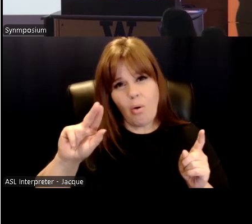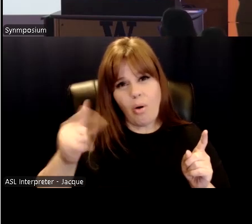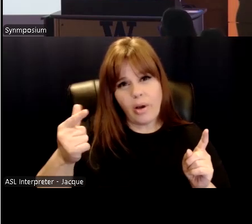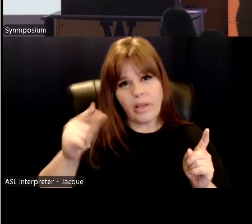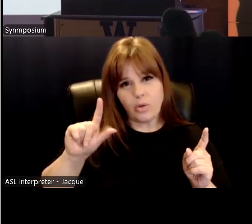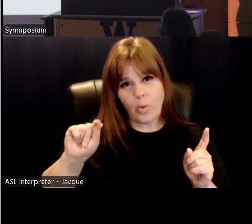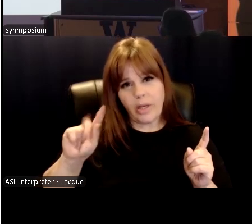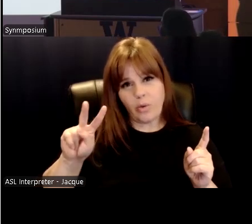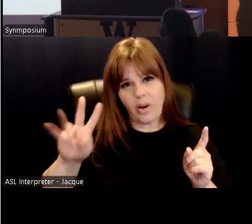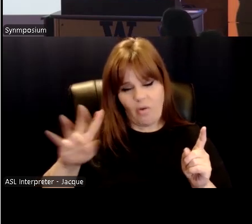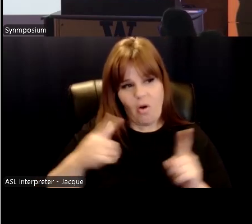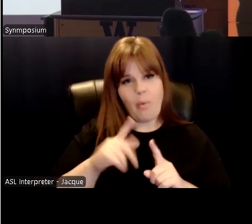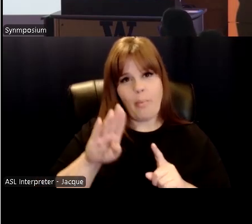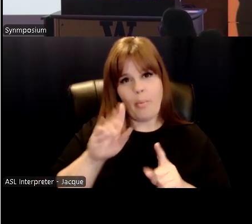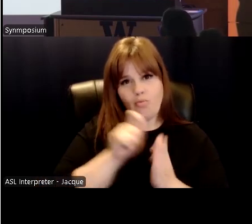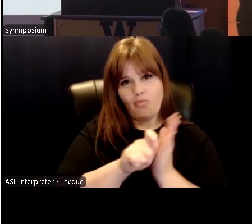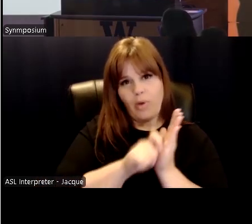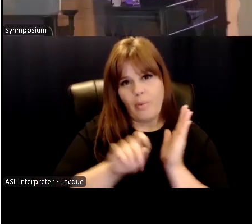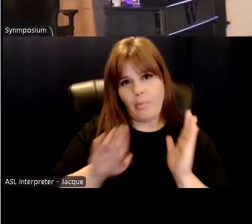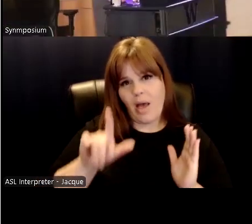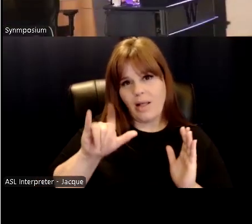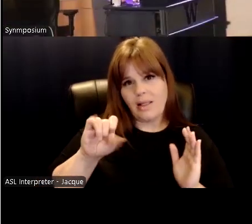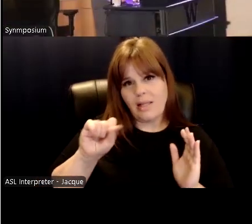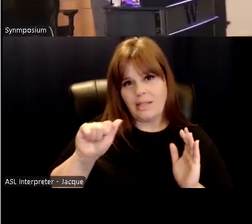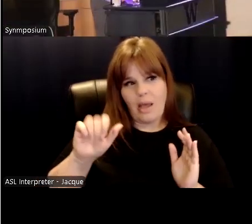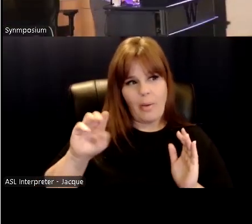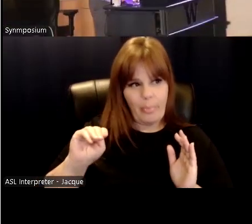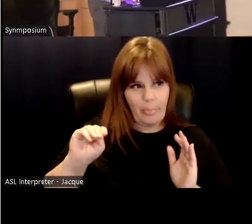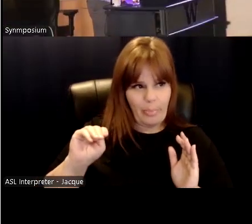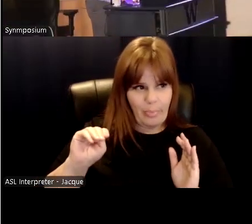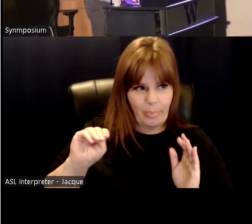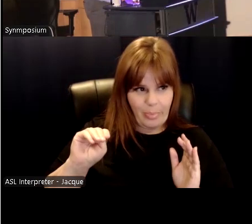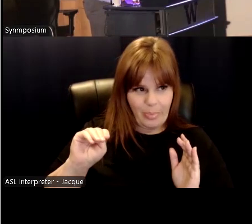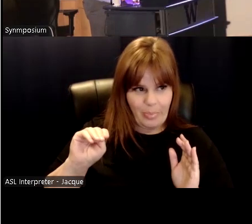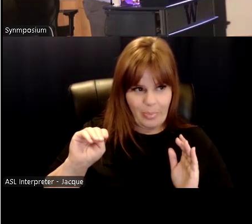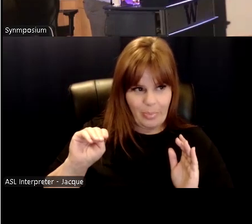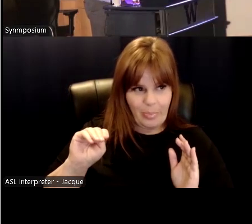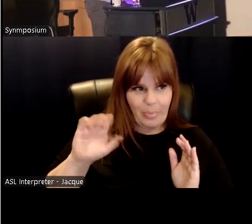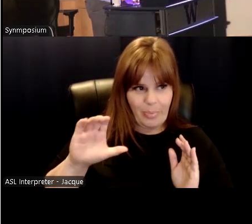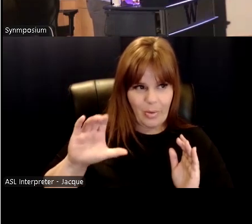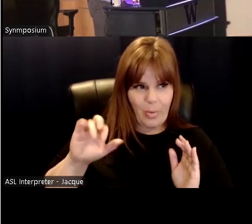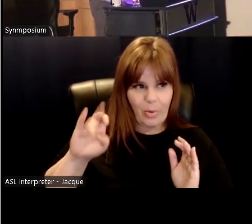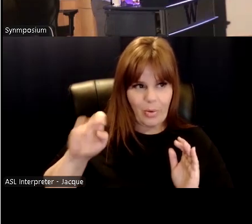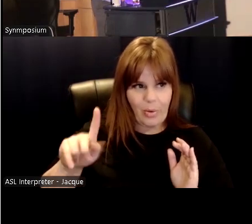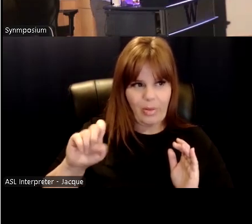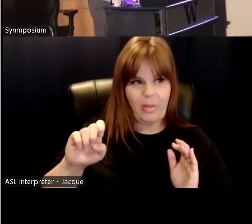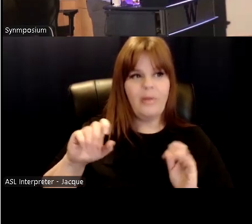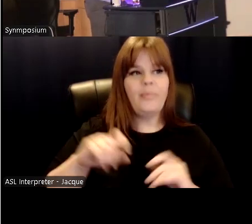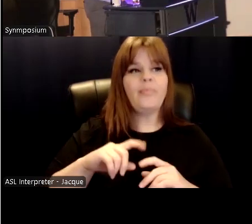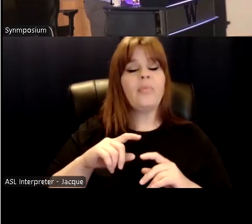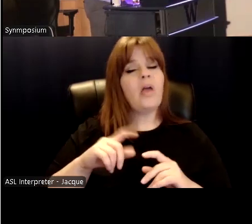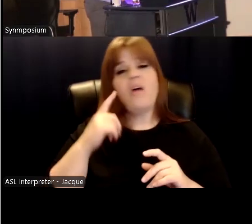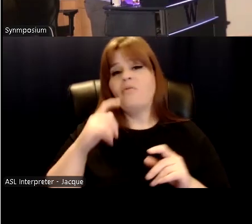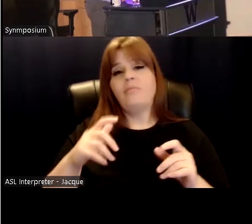by Lisa McCorkle and Eric Topol. So, due to a near total absence of evidence